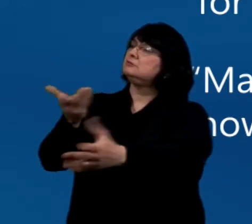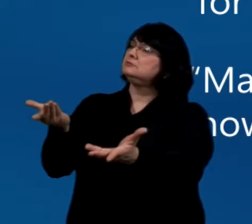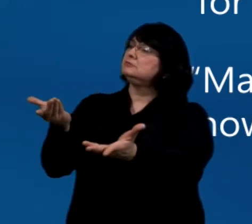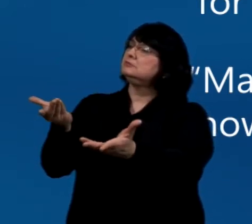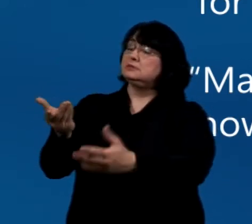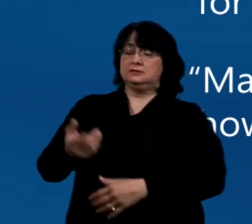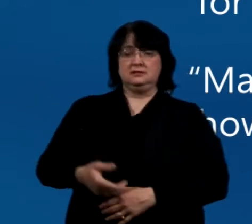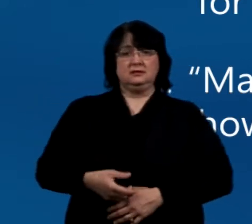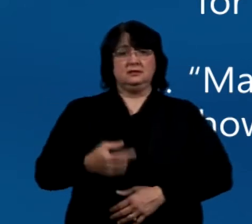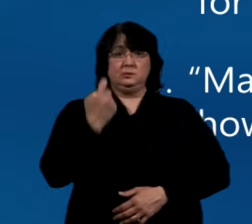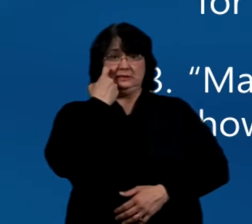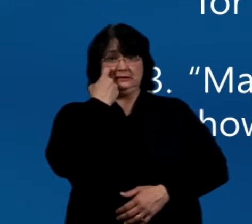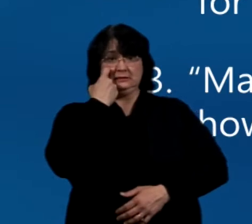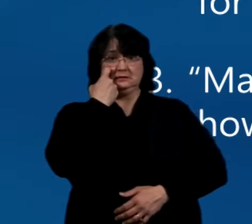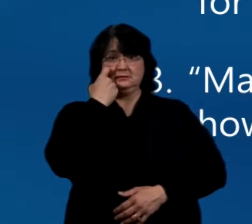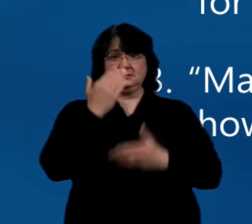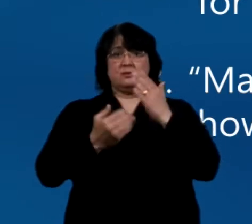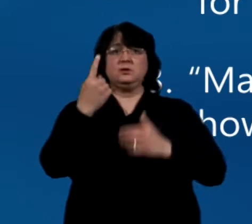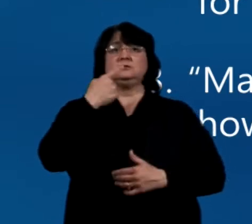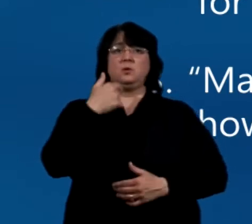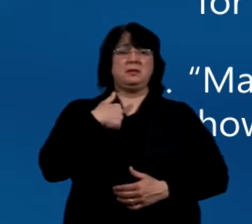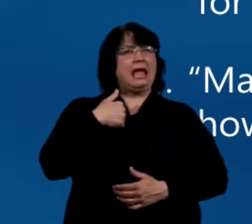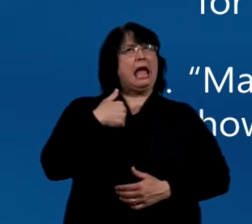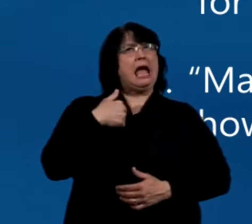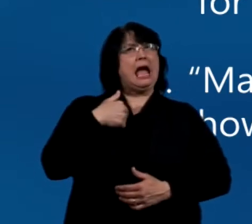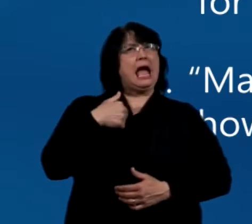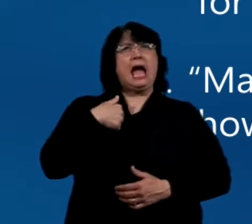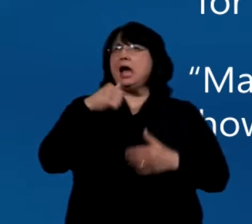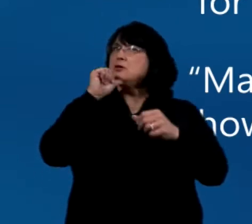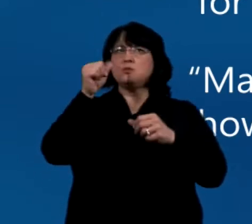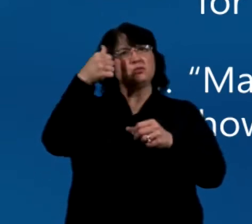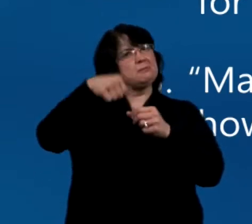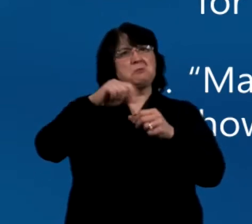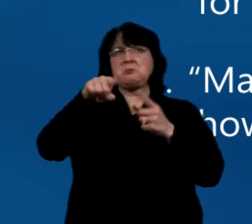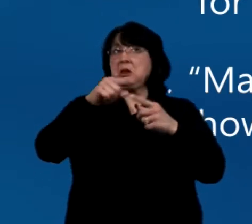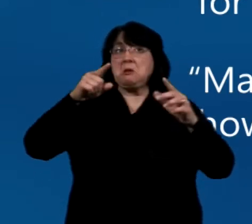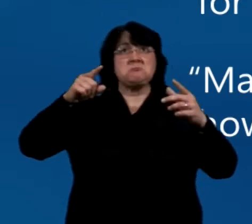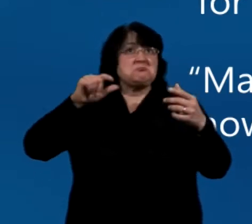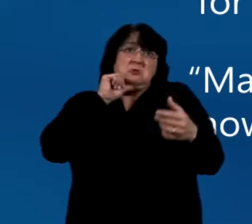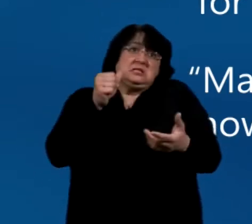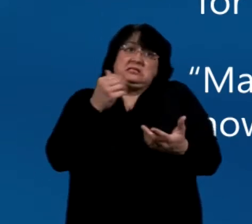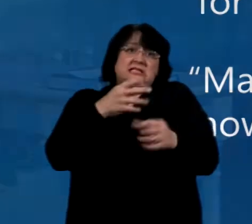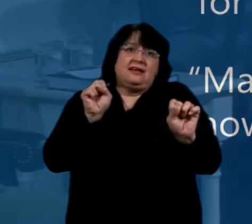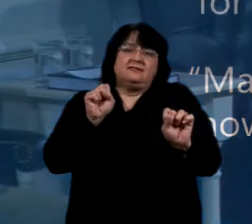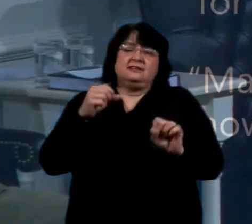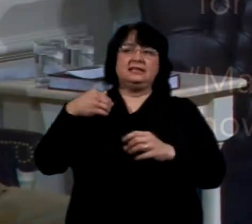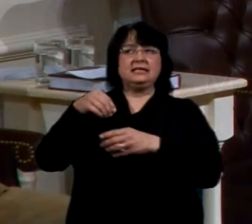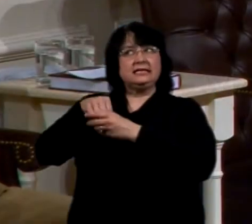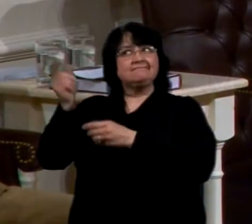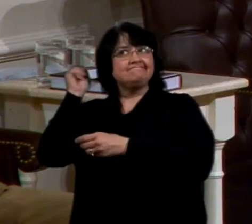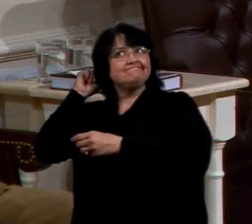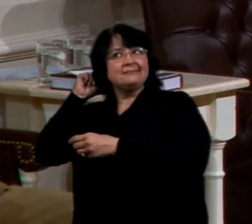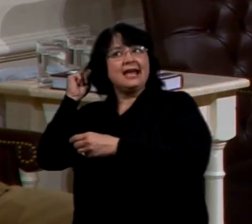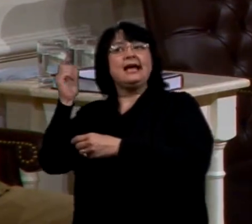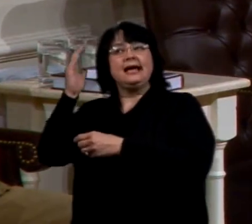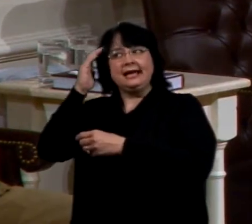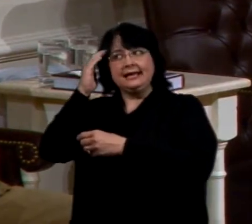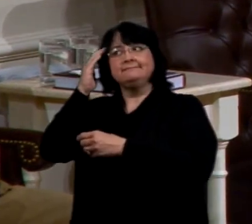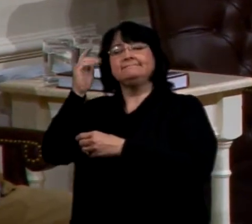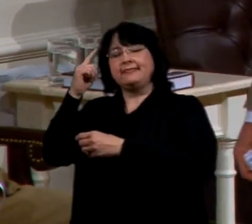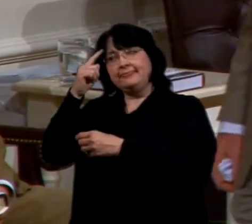Just the other day, someone said, well, I can't tell you of a time that I wasn't saved. In my mind, I'm smiling. But what am I